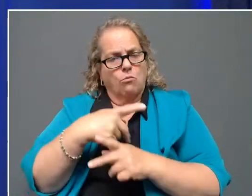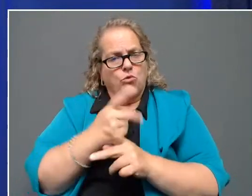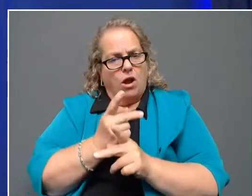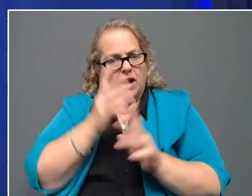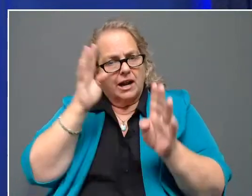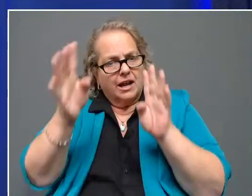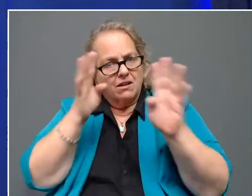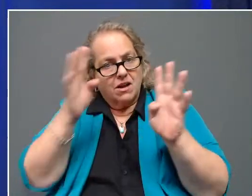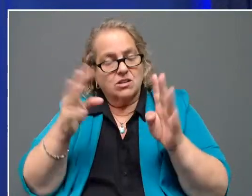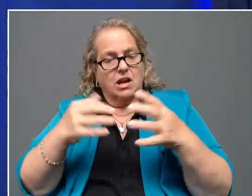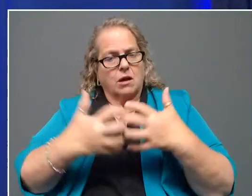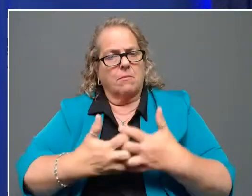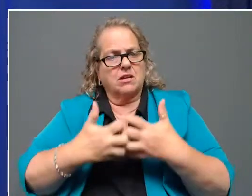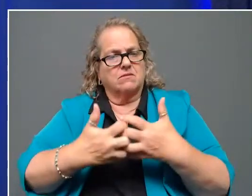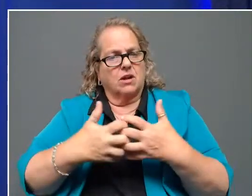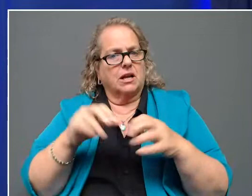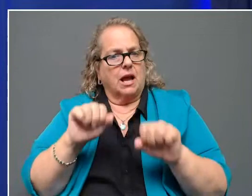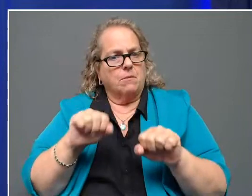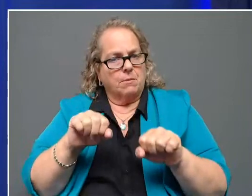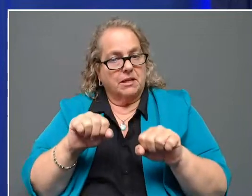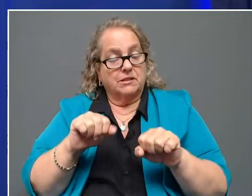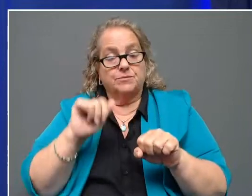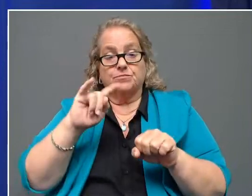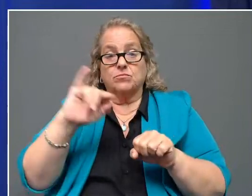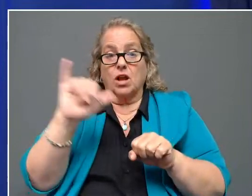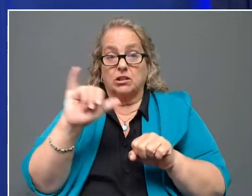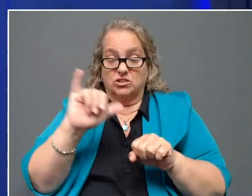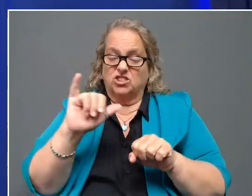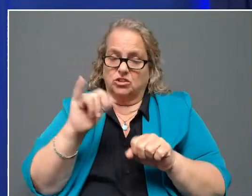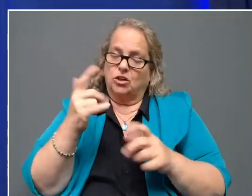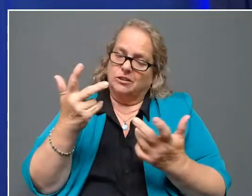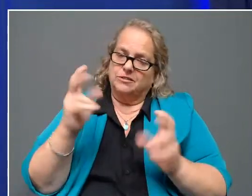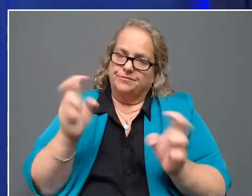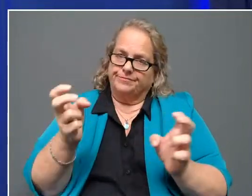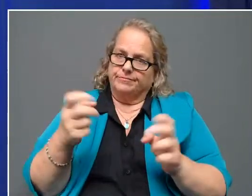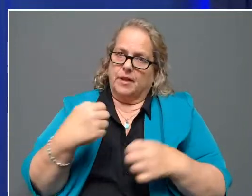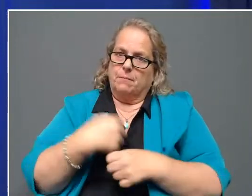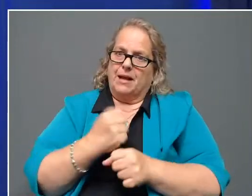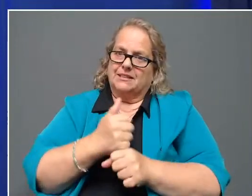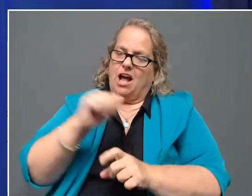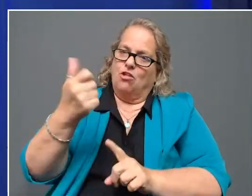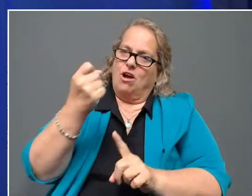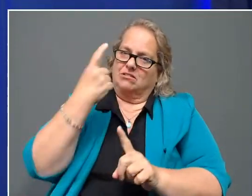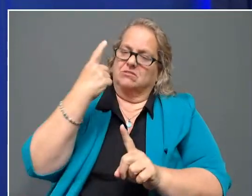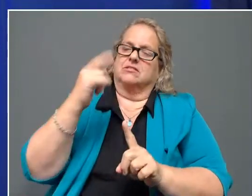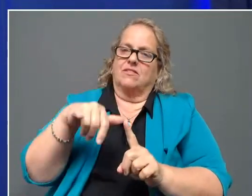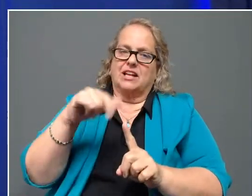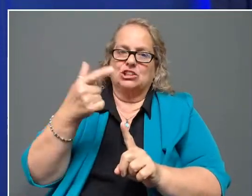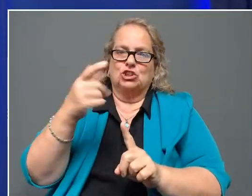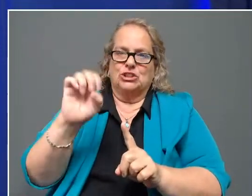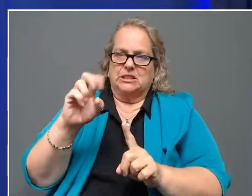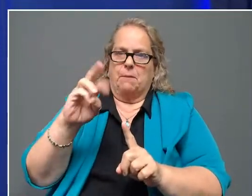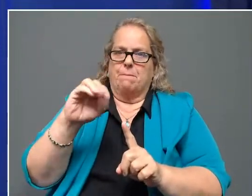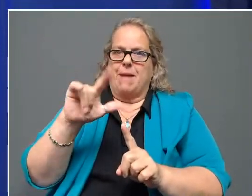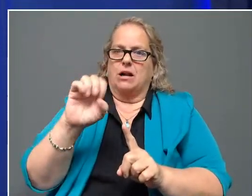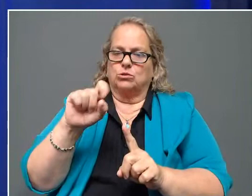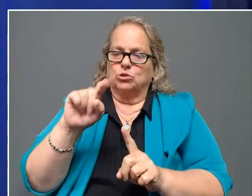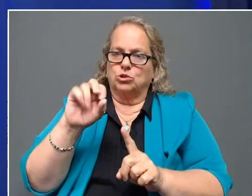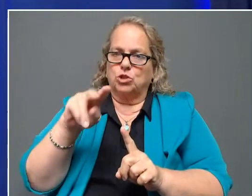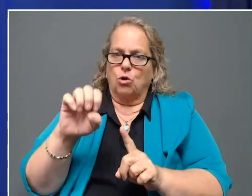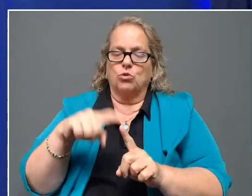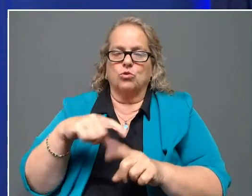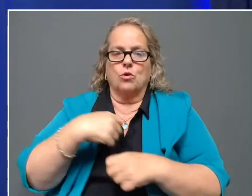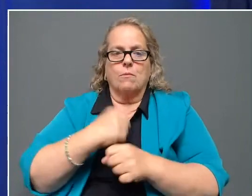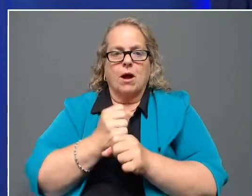capabilities. It also marks another milestone in GEA's ongoing commitment to creating more sustainable products and